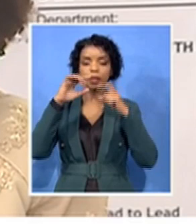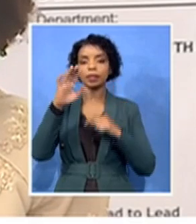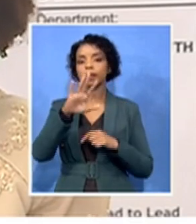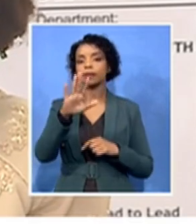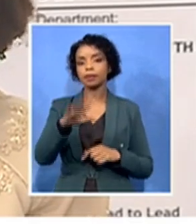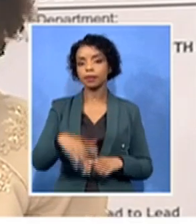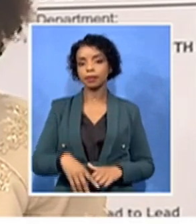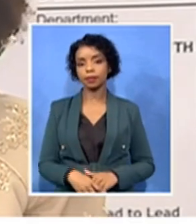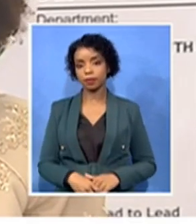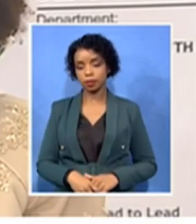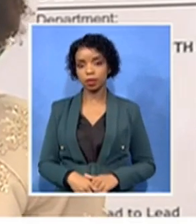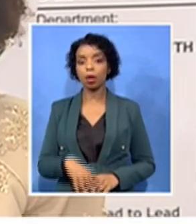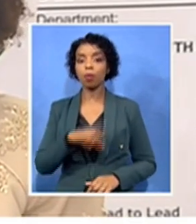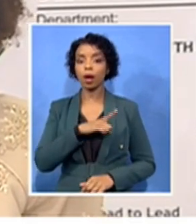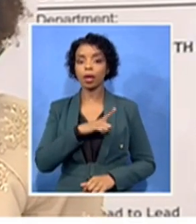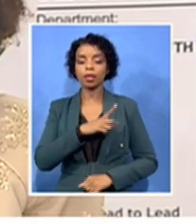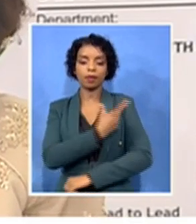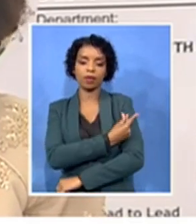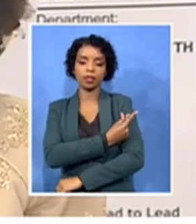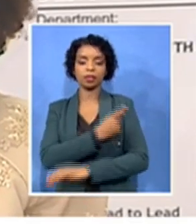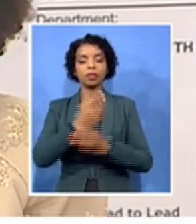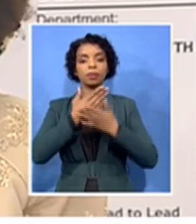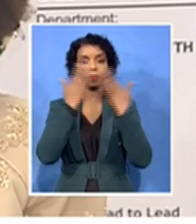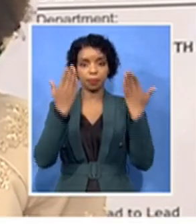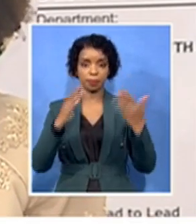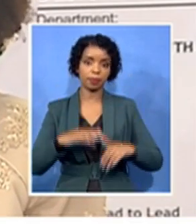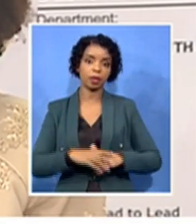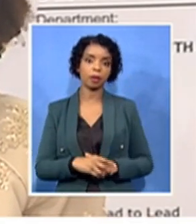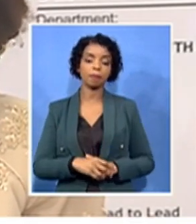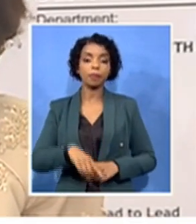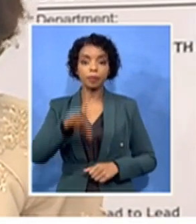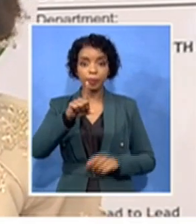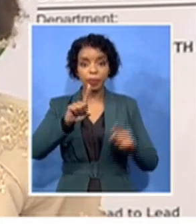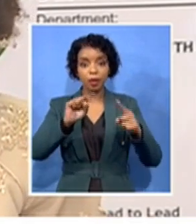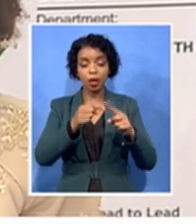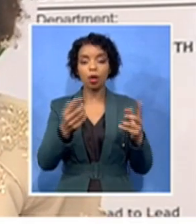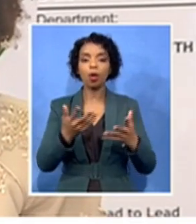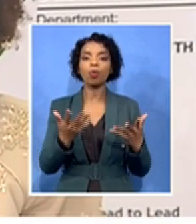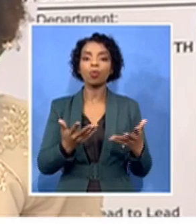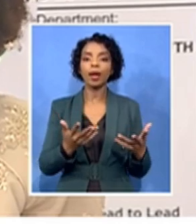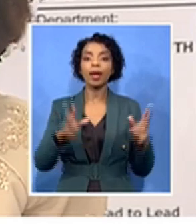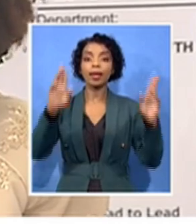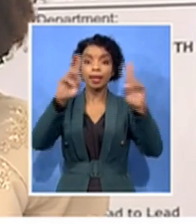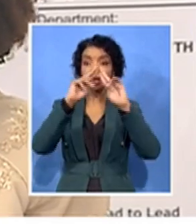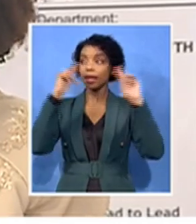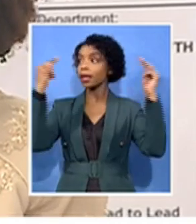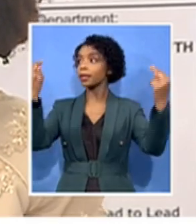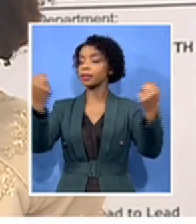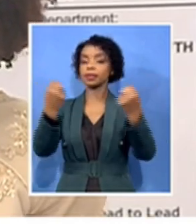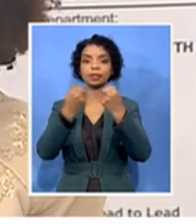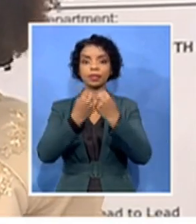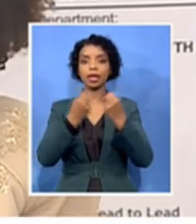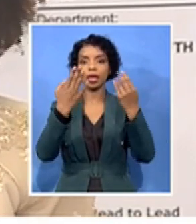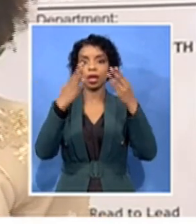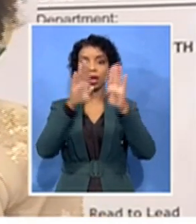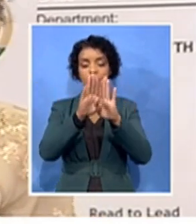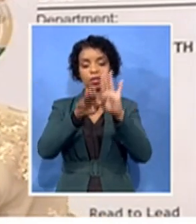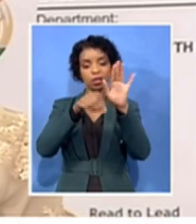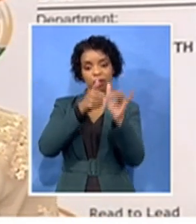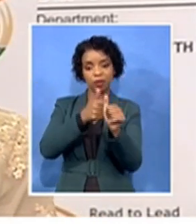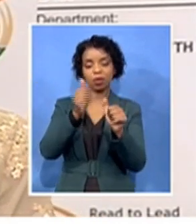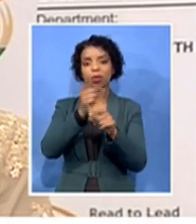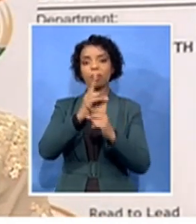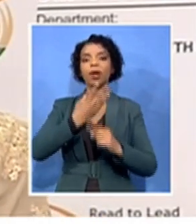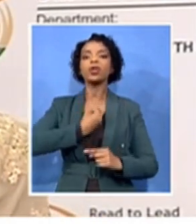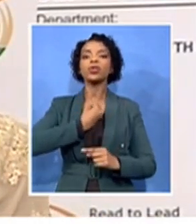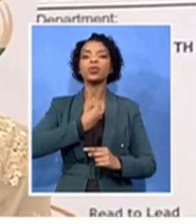hard national lockdown, followed by risk adjustment strategies, and we want to continue to ask our